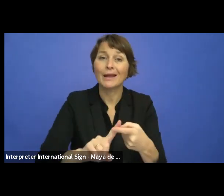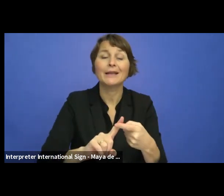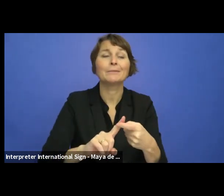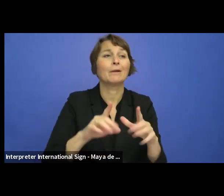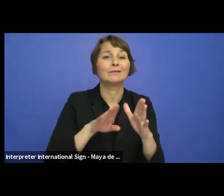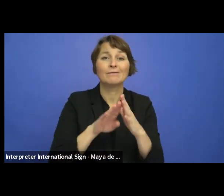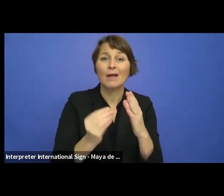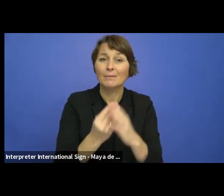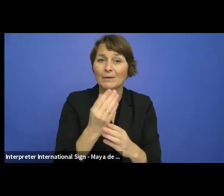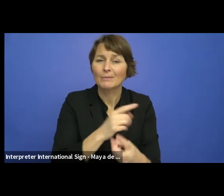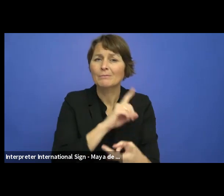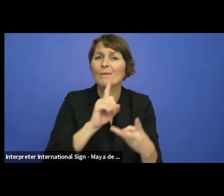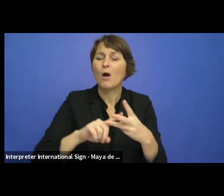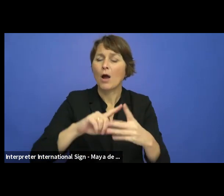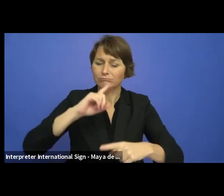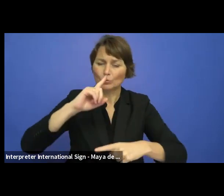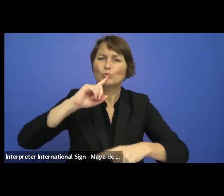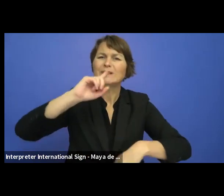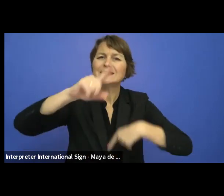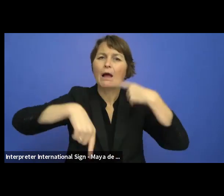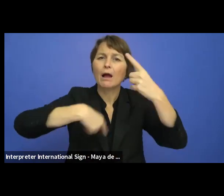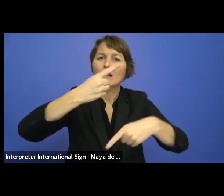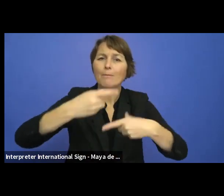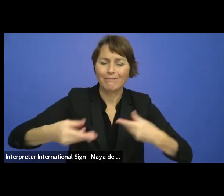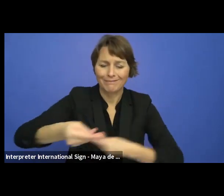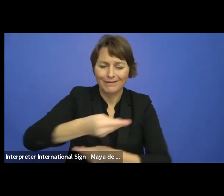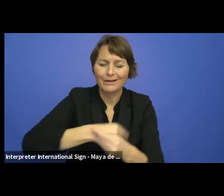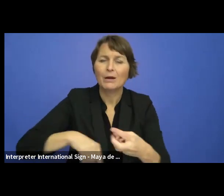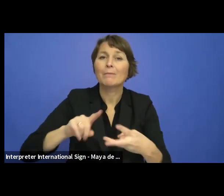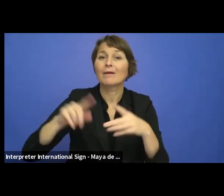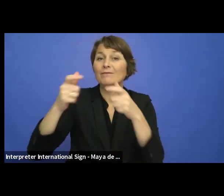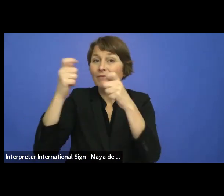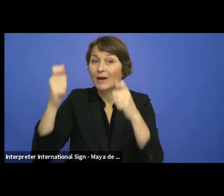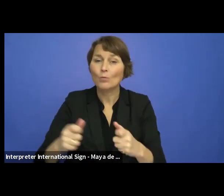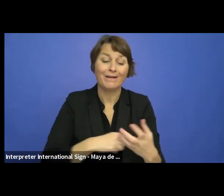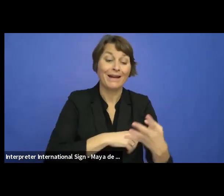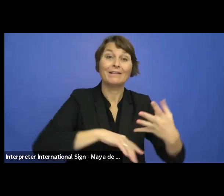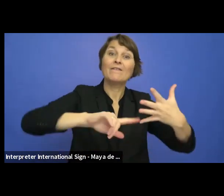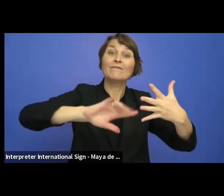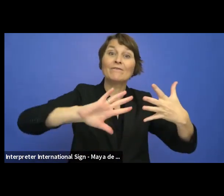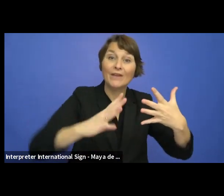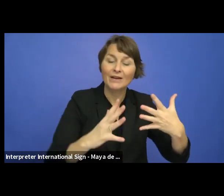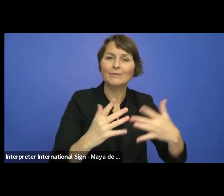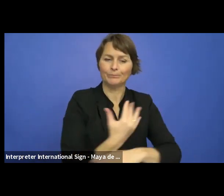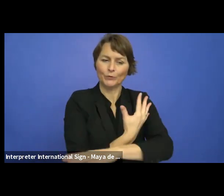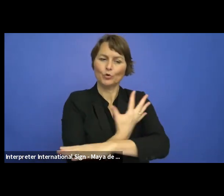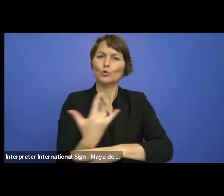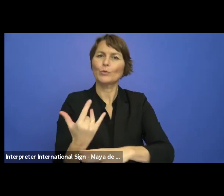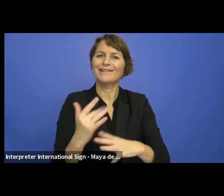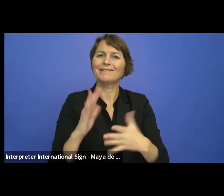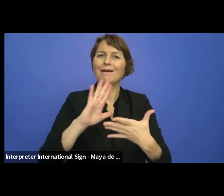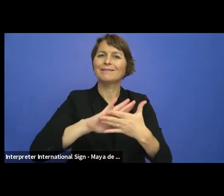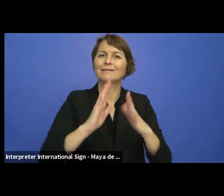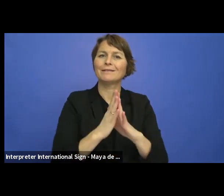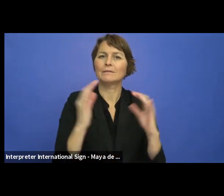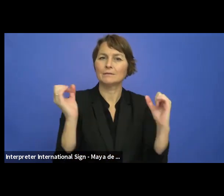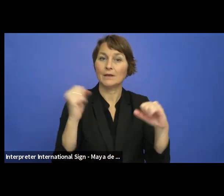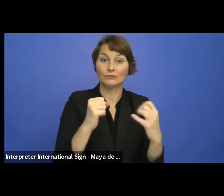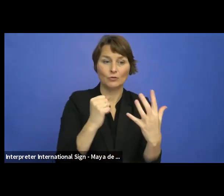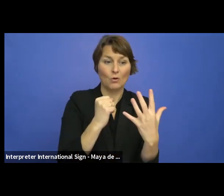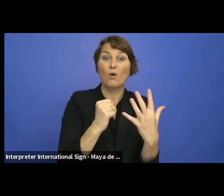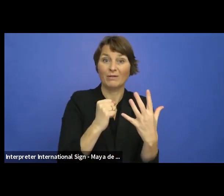emerging biodiversity and nature frameworks, and of course, the Green Deal. These together represent, I think, four key